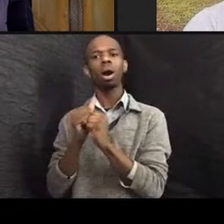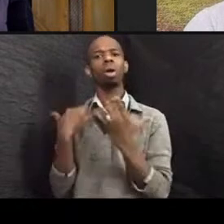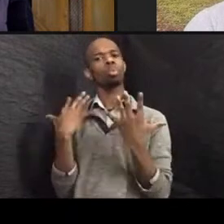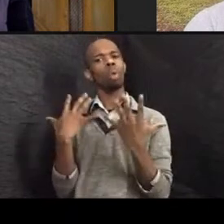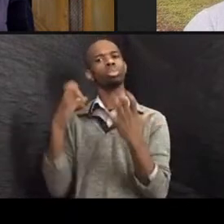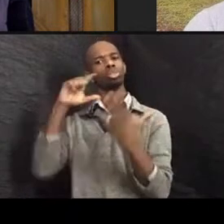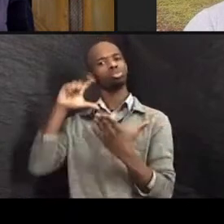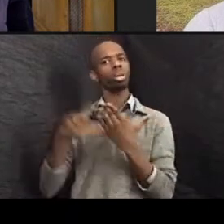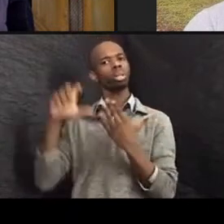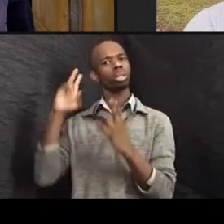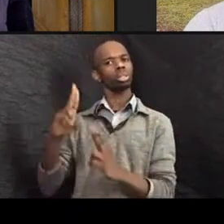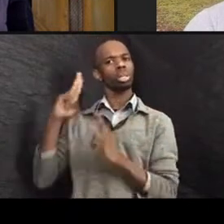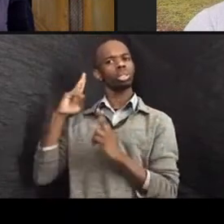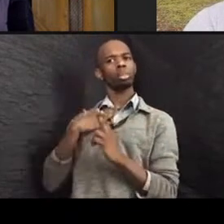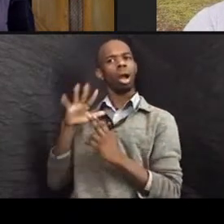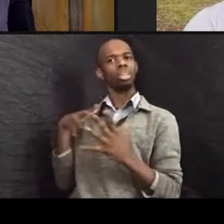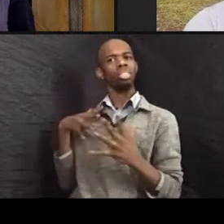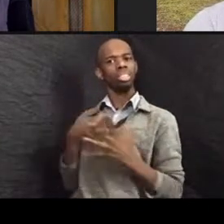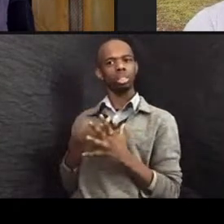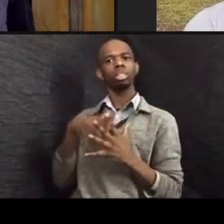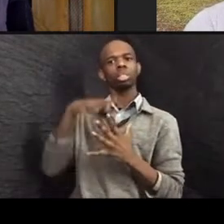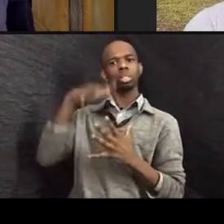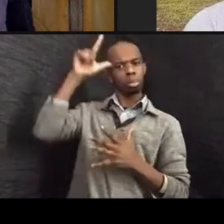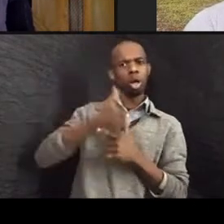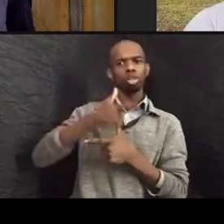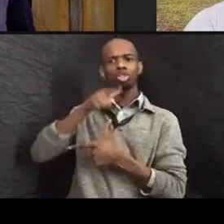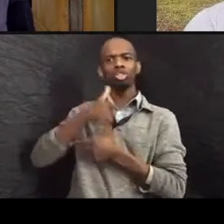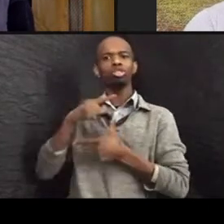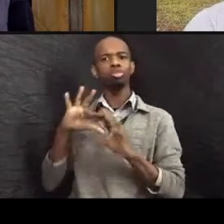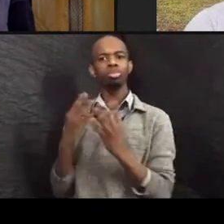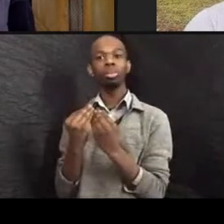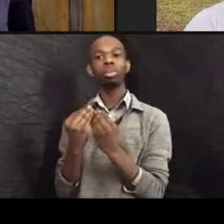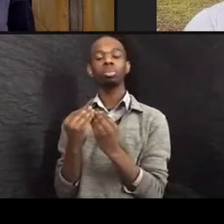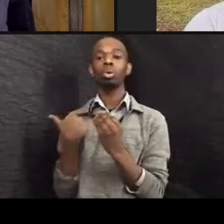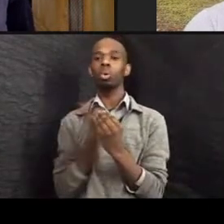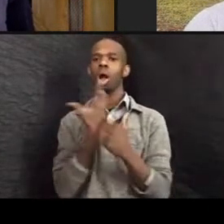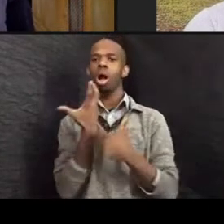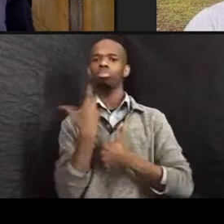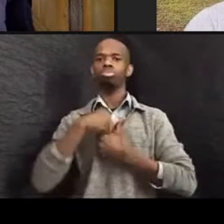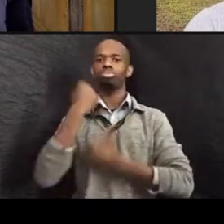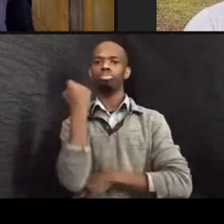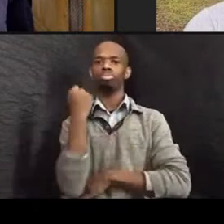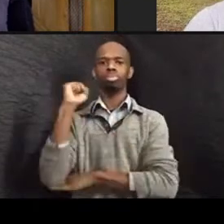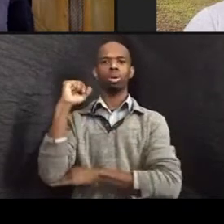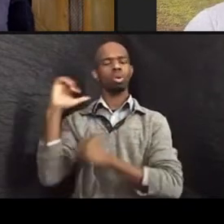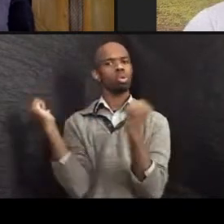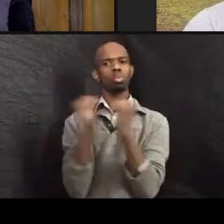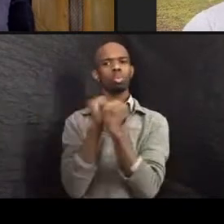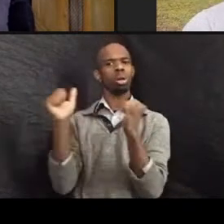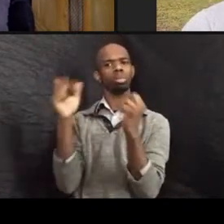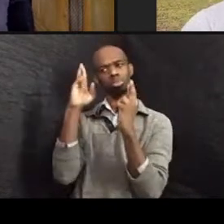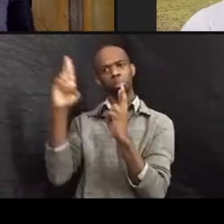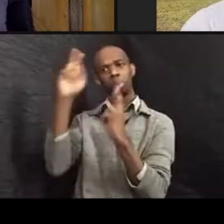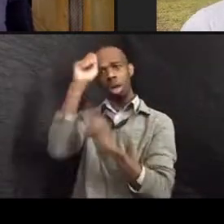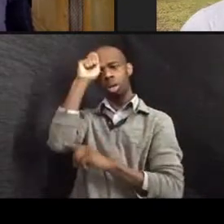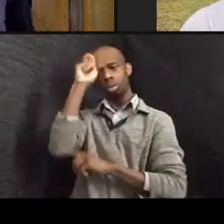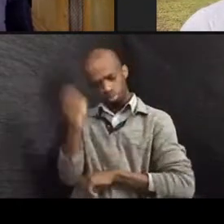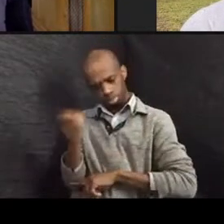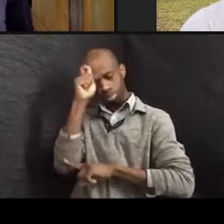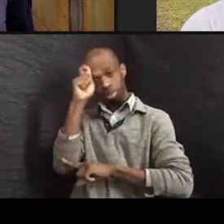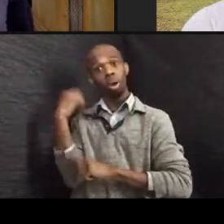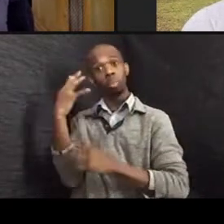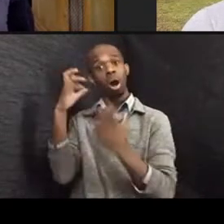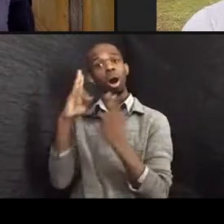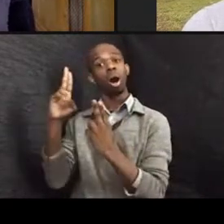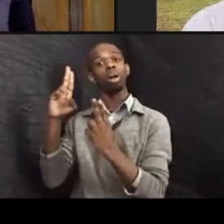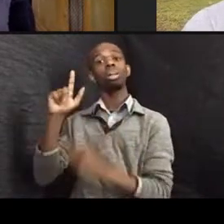sisters as a first step in moving toward action. With profound respect, I honor and acknowledge the Lenape, whose stolen land I